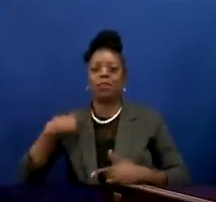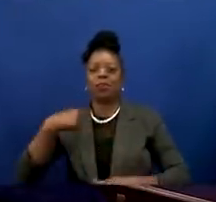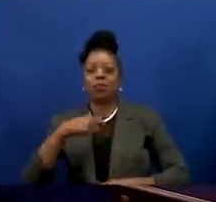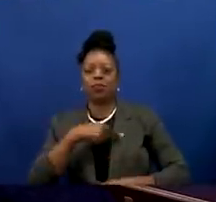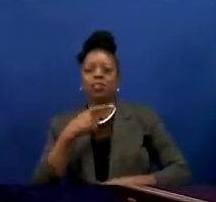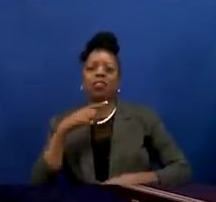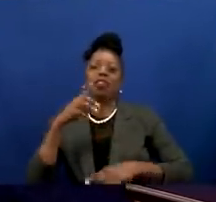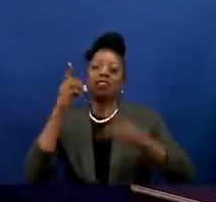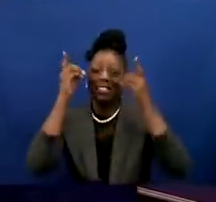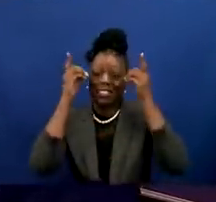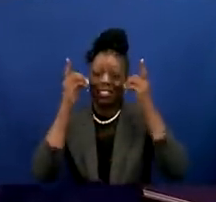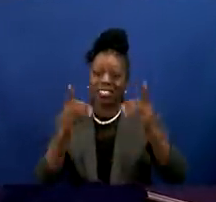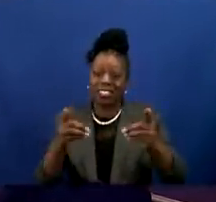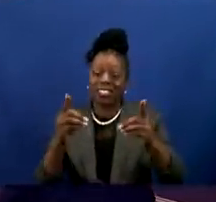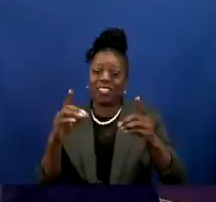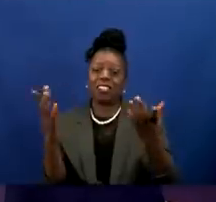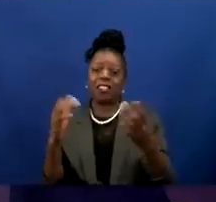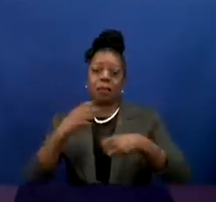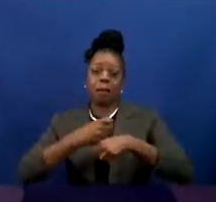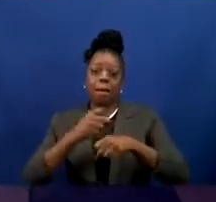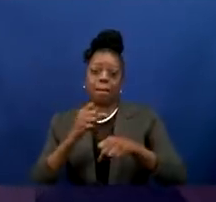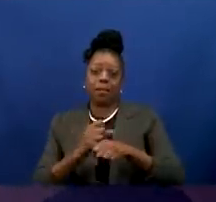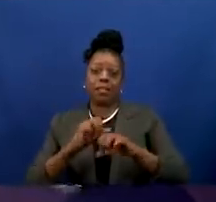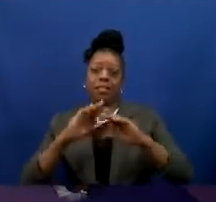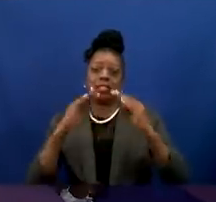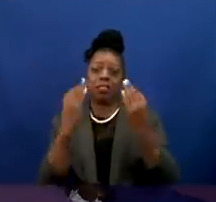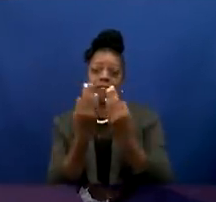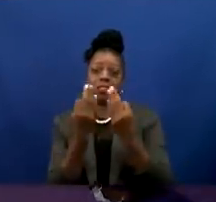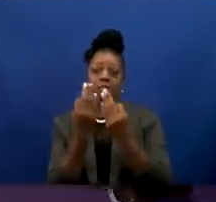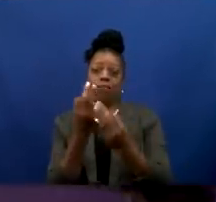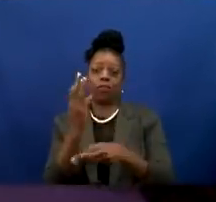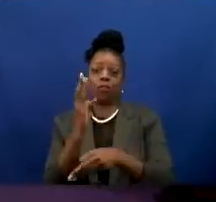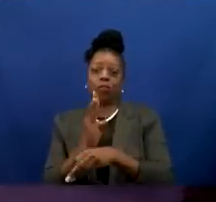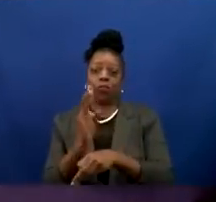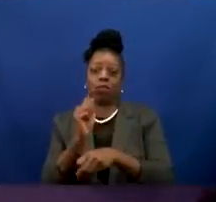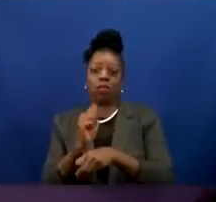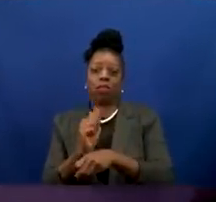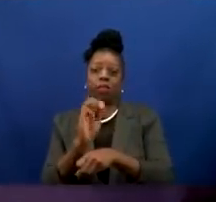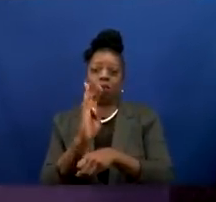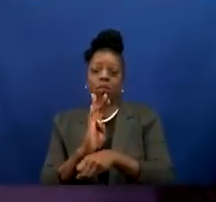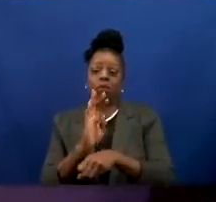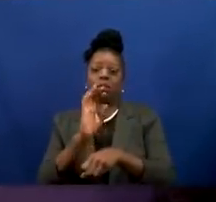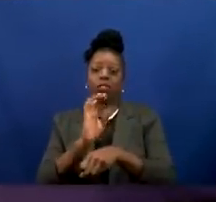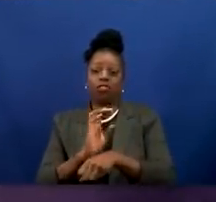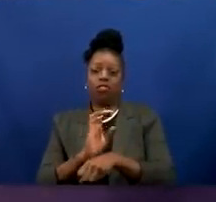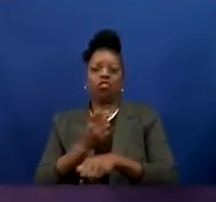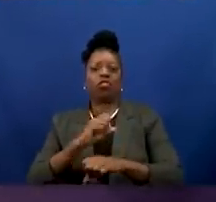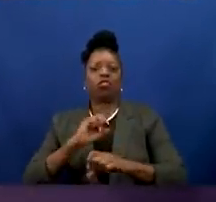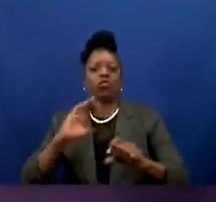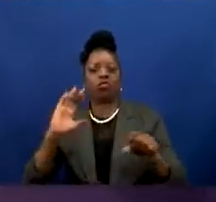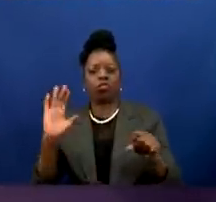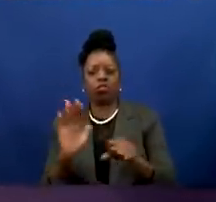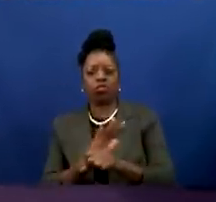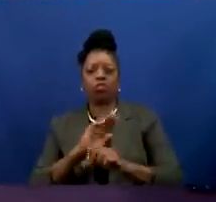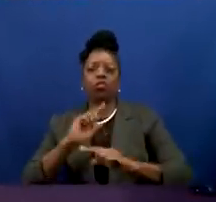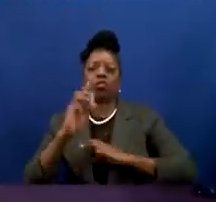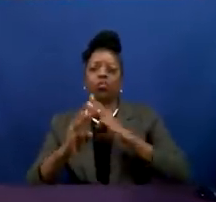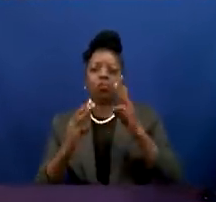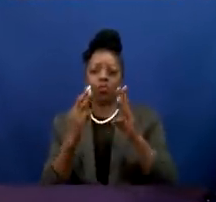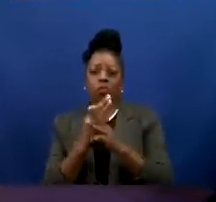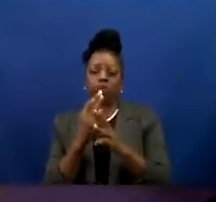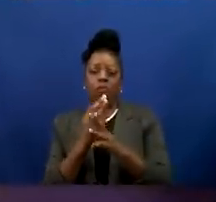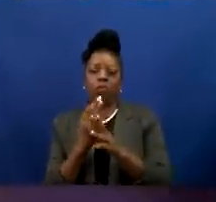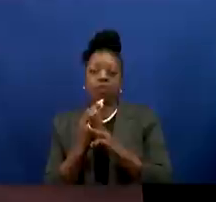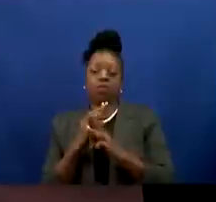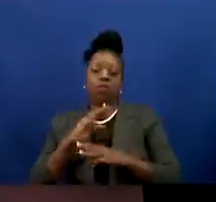to become a part of the family of Wheeler Avenue Baptist Church and a part of the body of Christ worldwide. On behalf of each one of us, I say to you, welcome to the